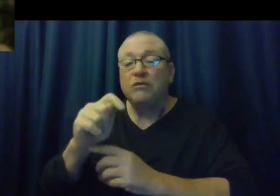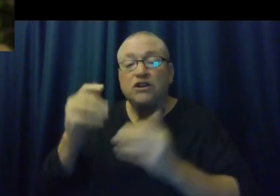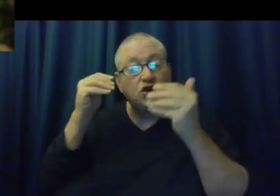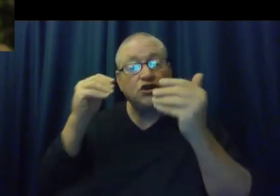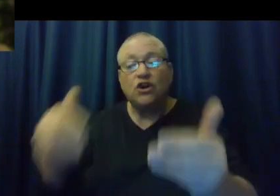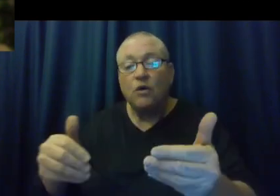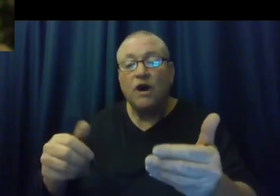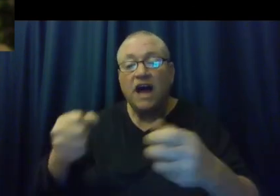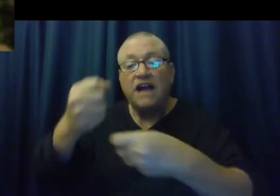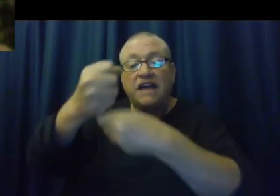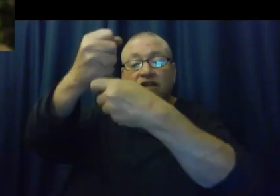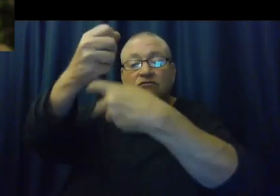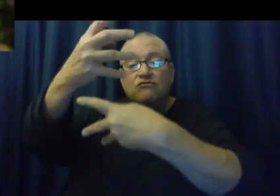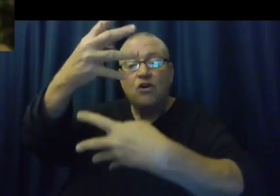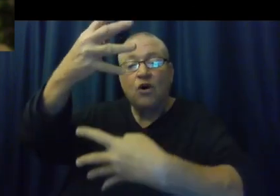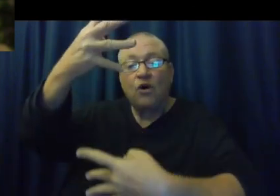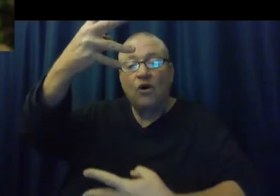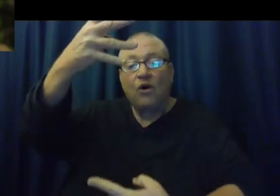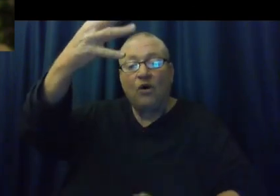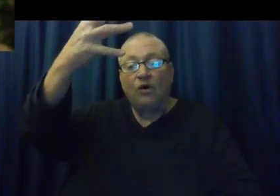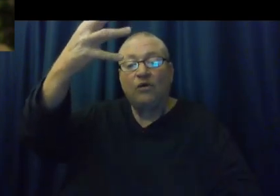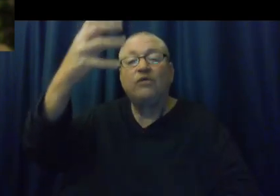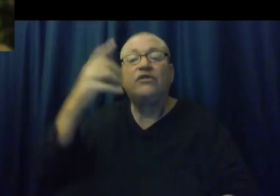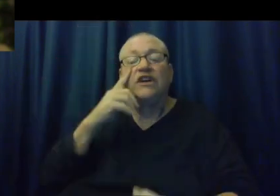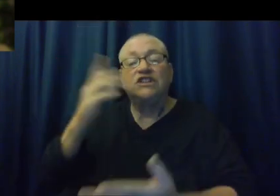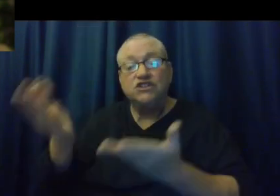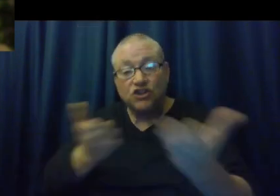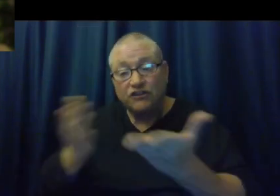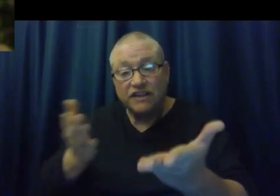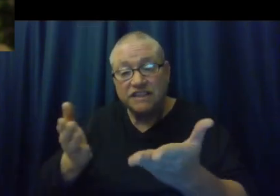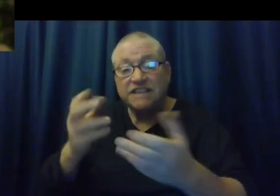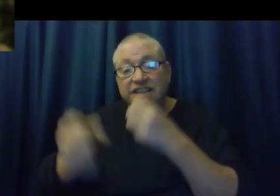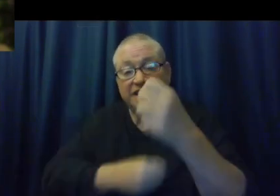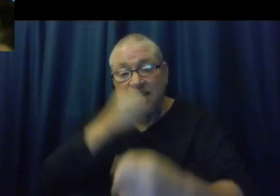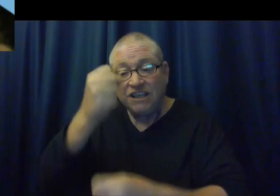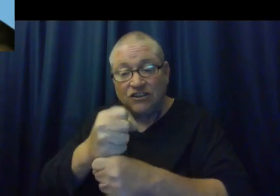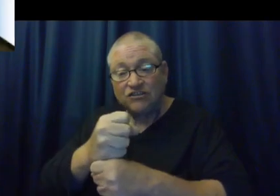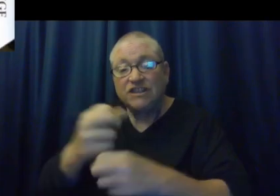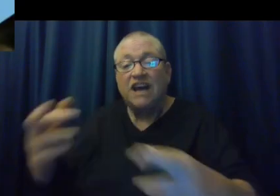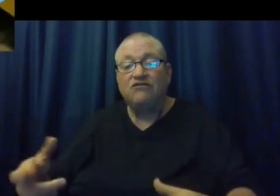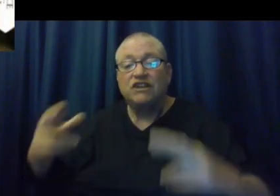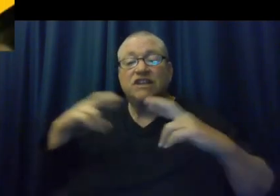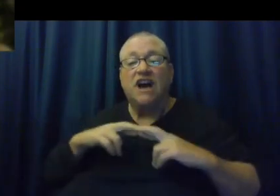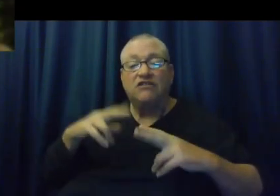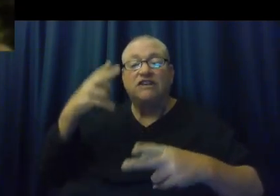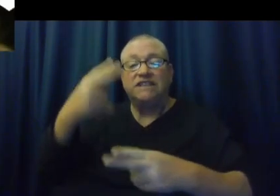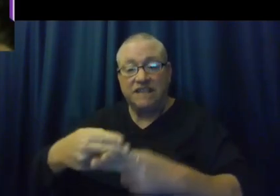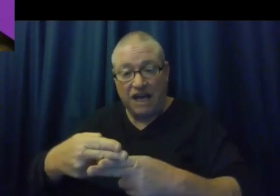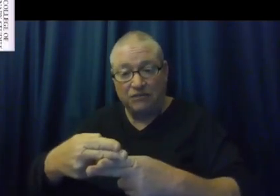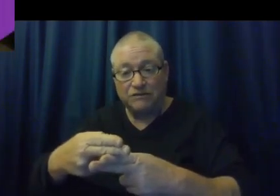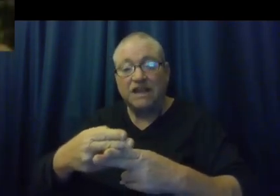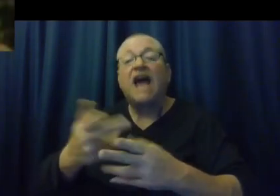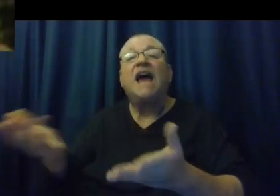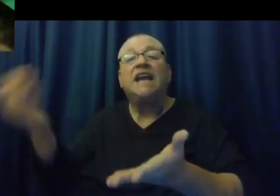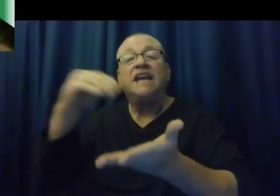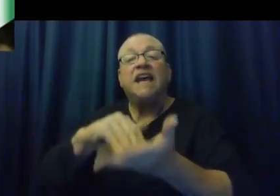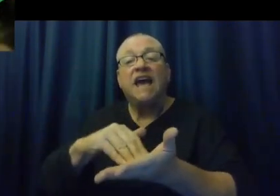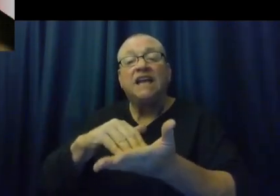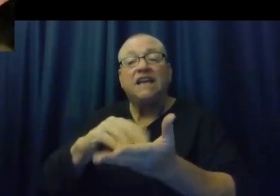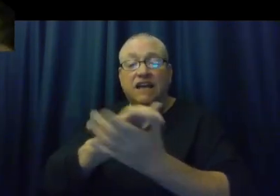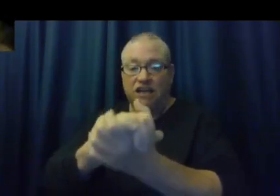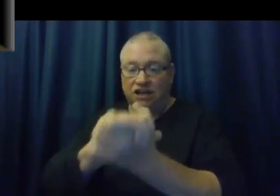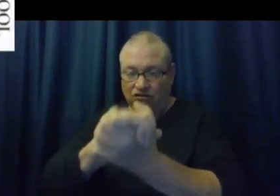Robert, go ahead and roll the Years of Service and retiree names. And again, congratulations.